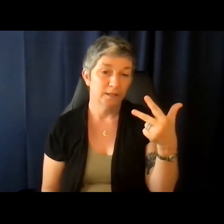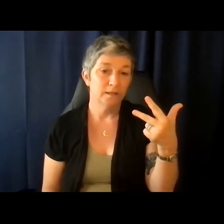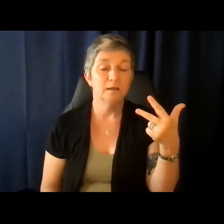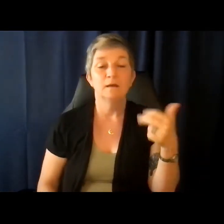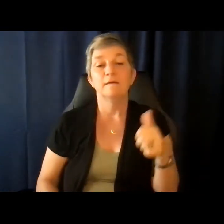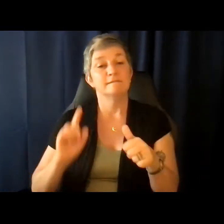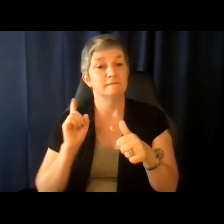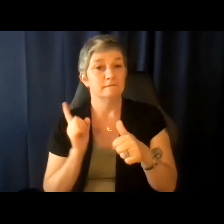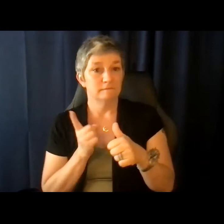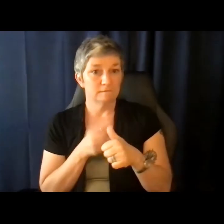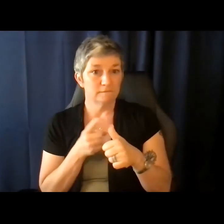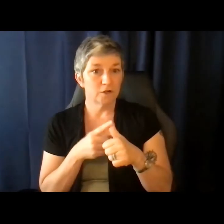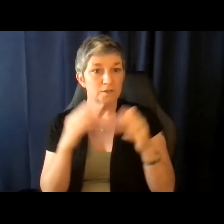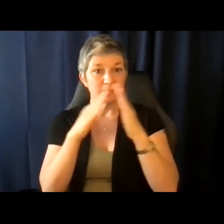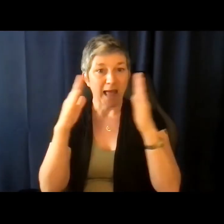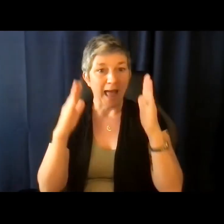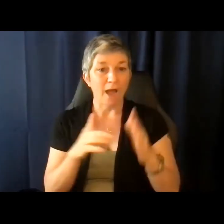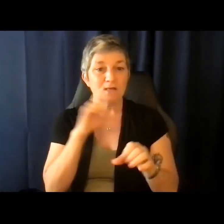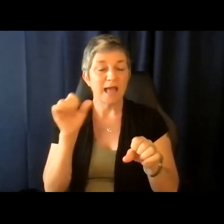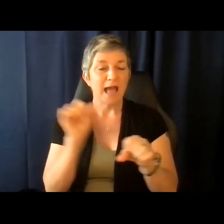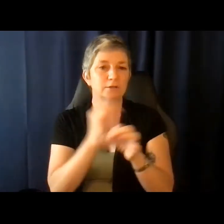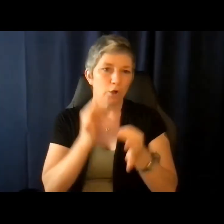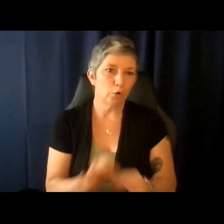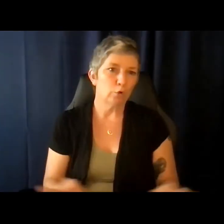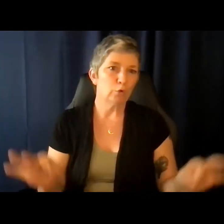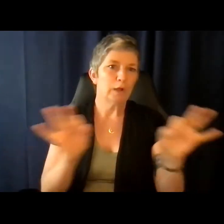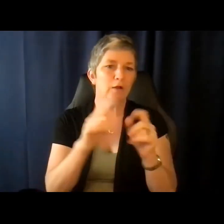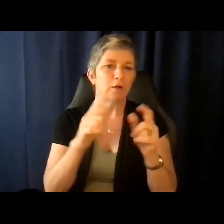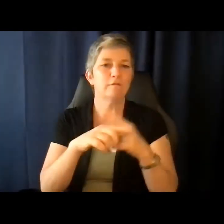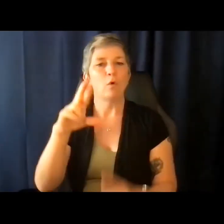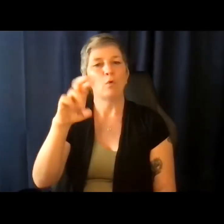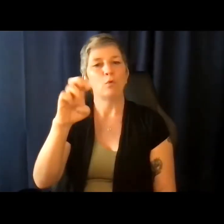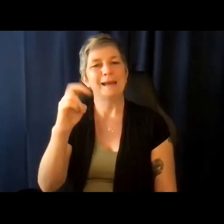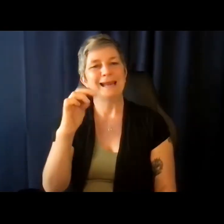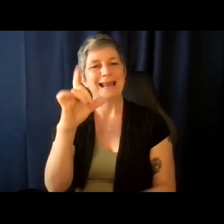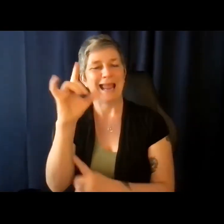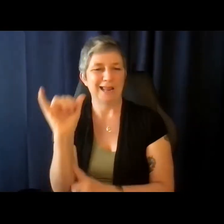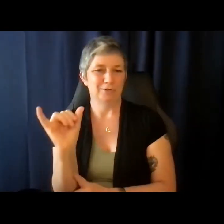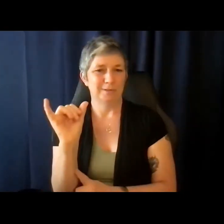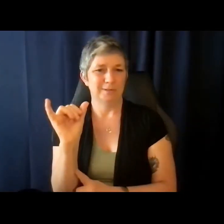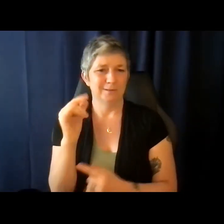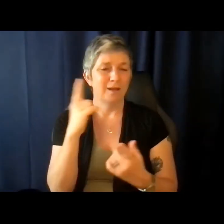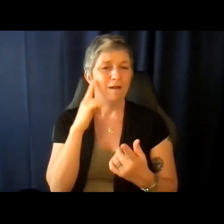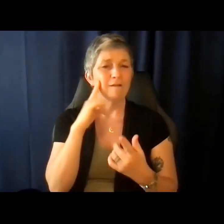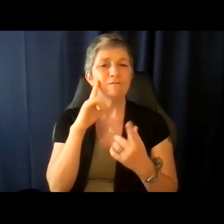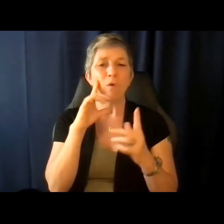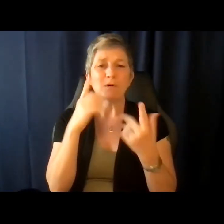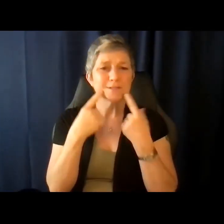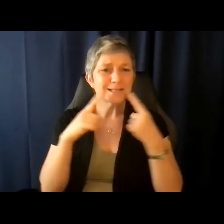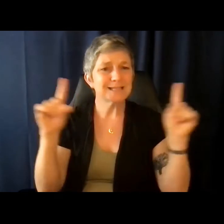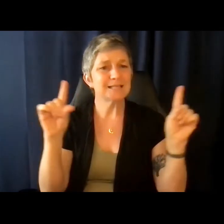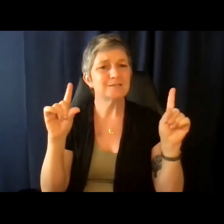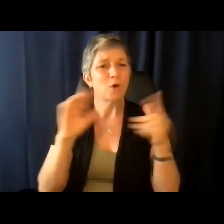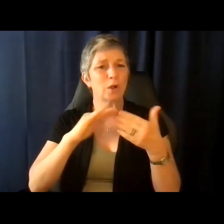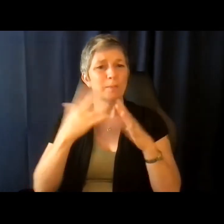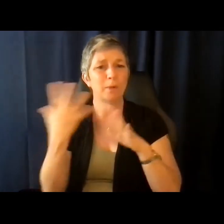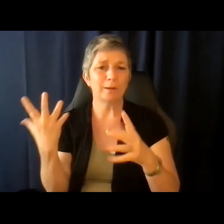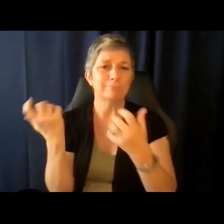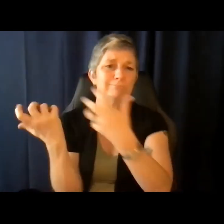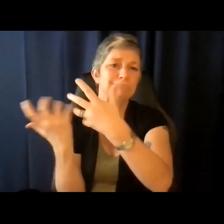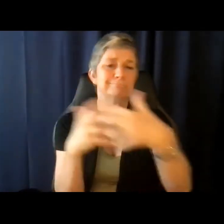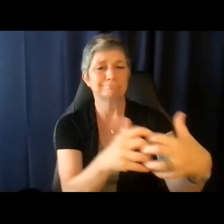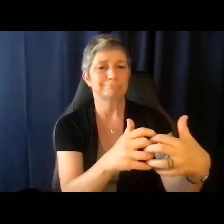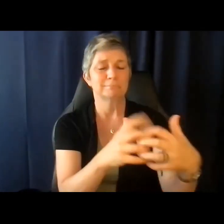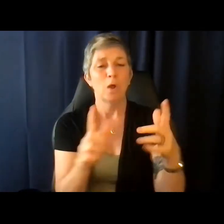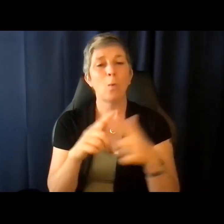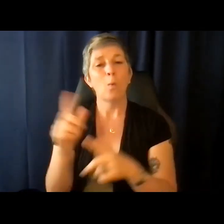that housing is actually critical to reentry. It's critical to successful community integration of people leaving prisons and jails,